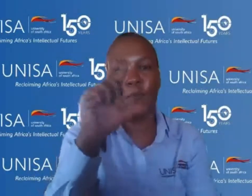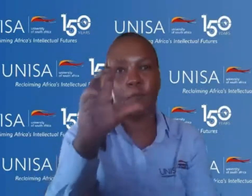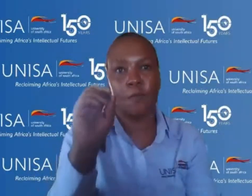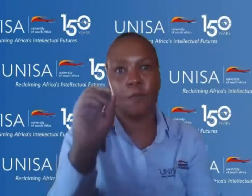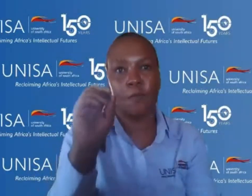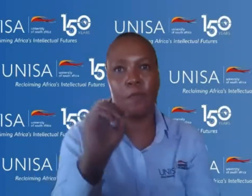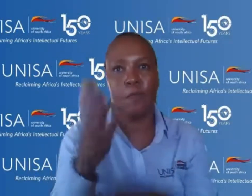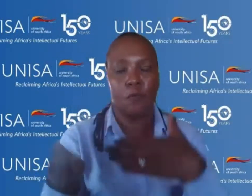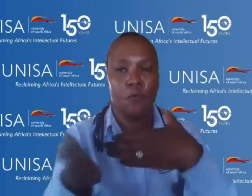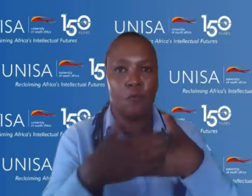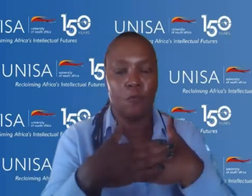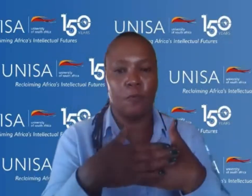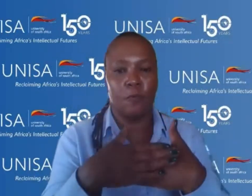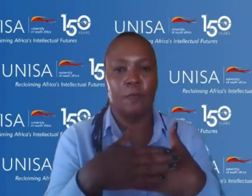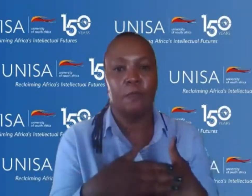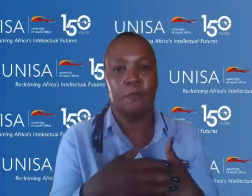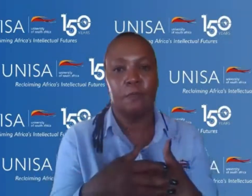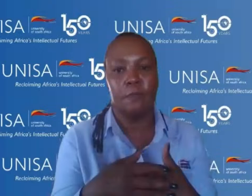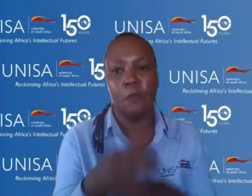Didi, are you around?